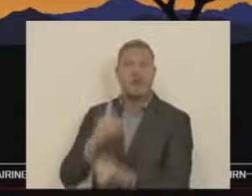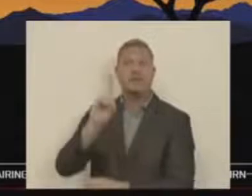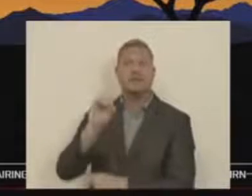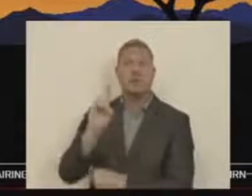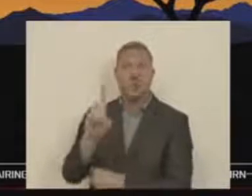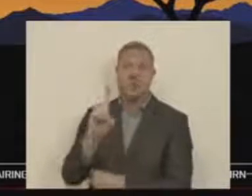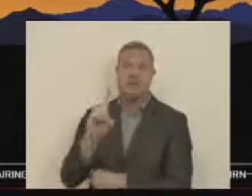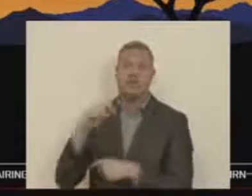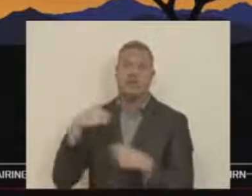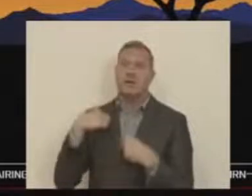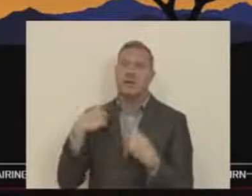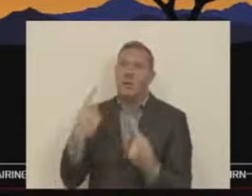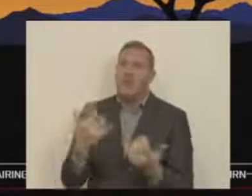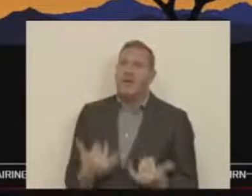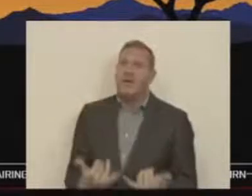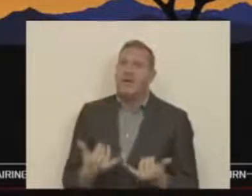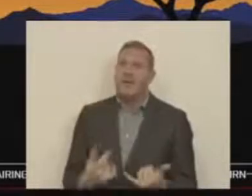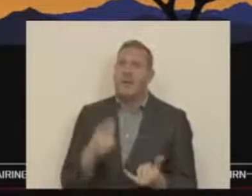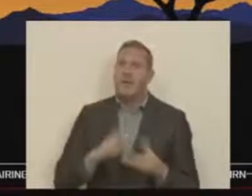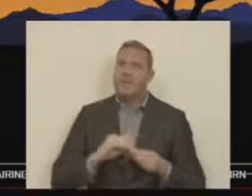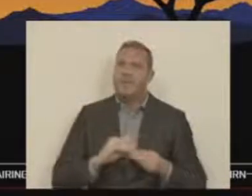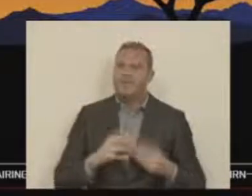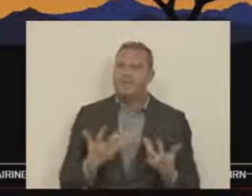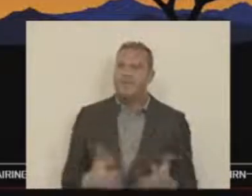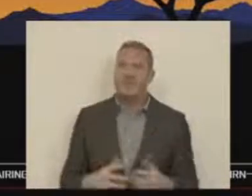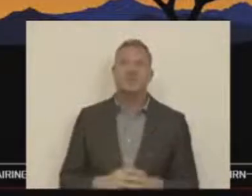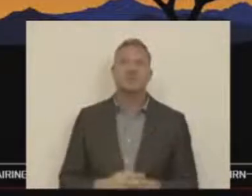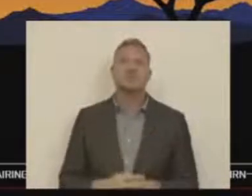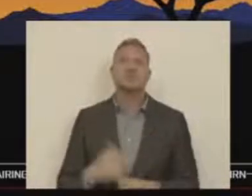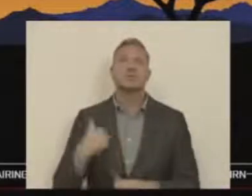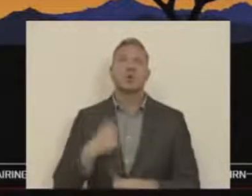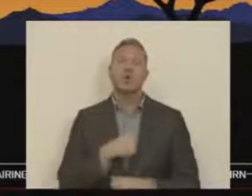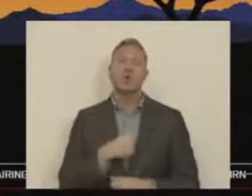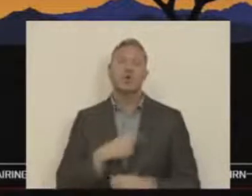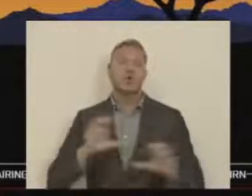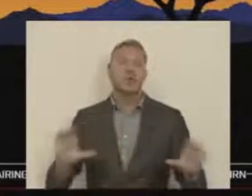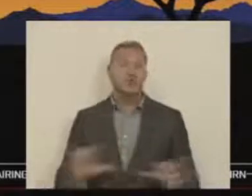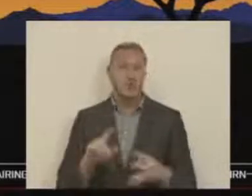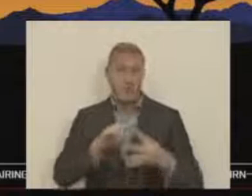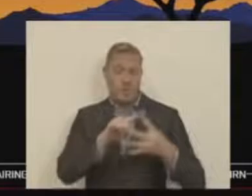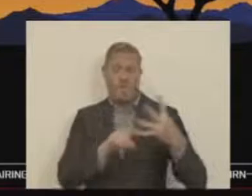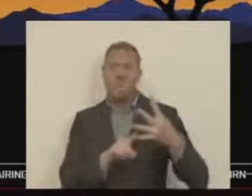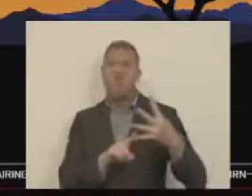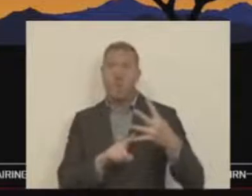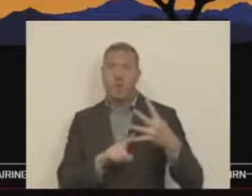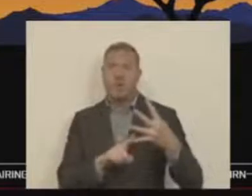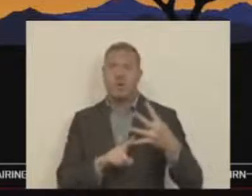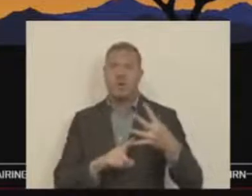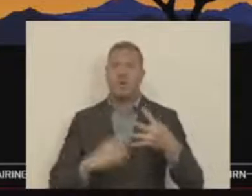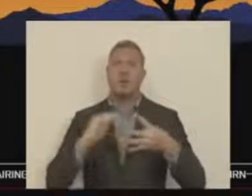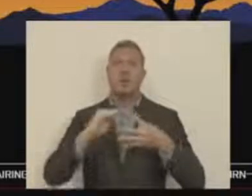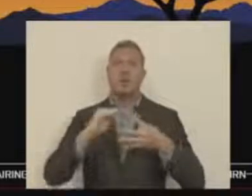I mentioned. And we particularly do 4 things. We actually do our mission design. We